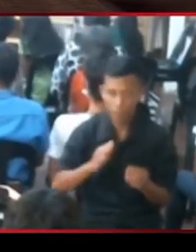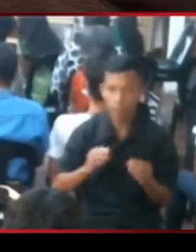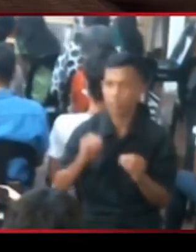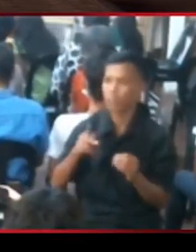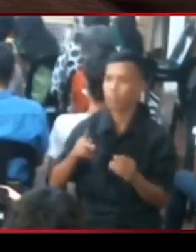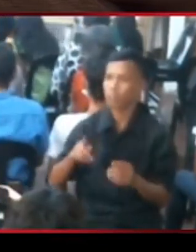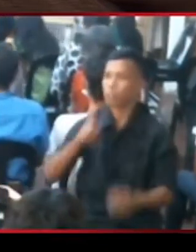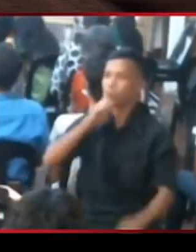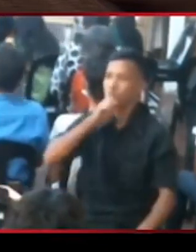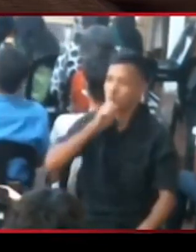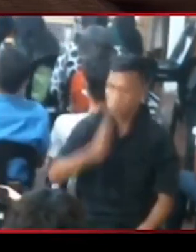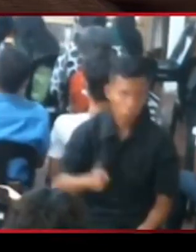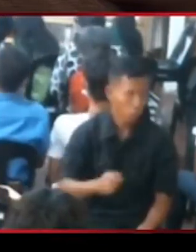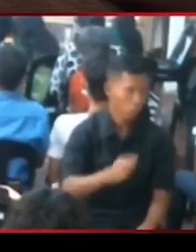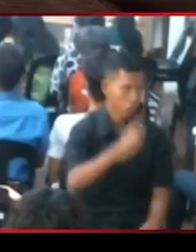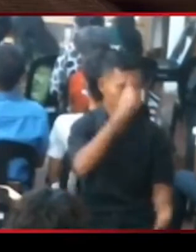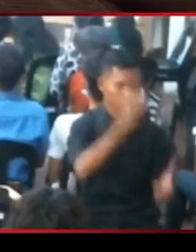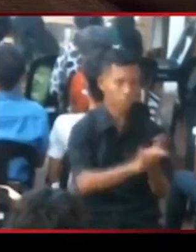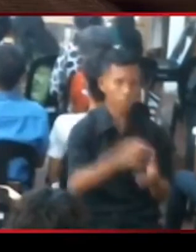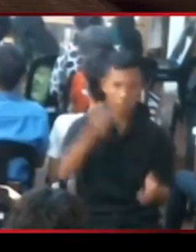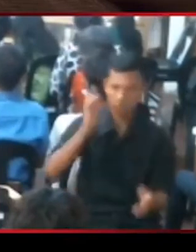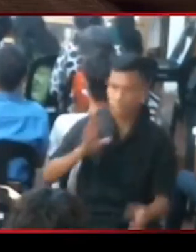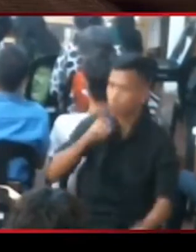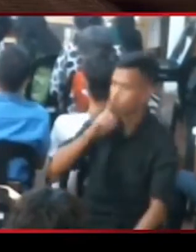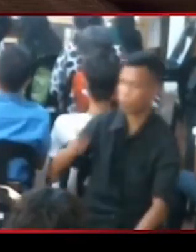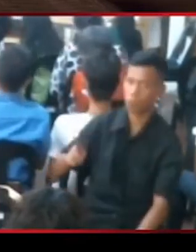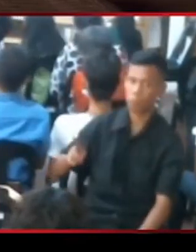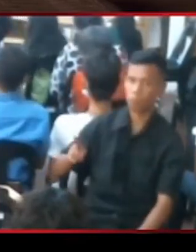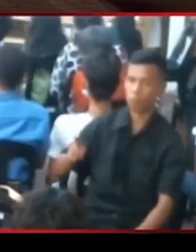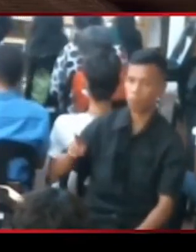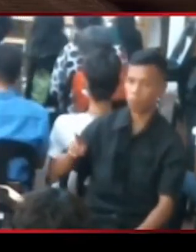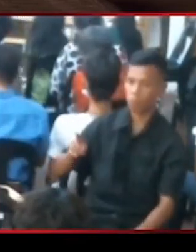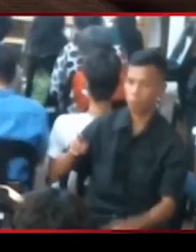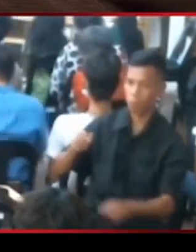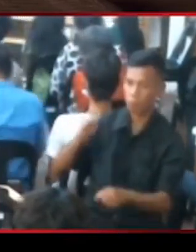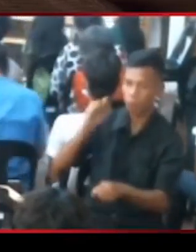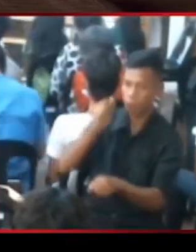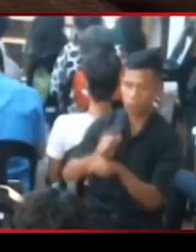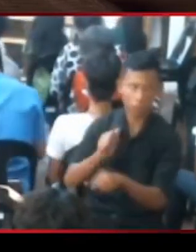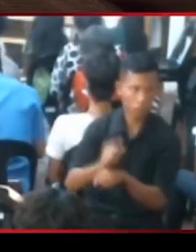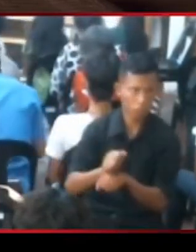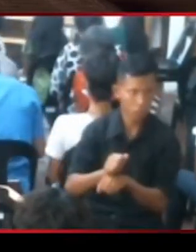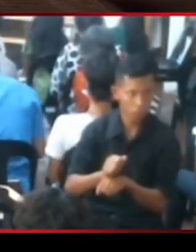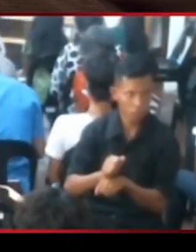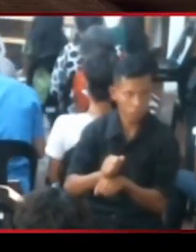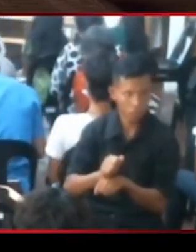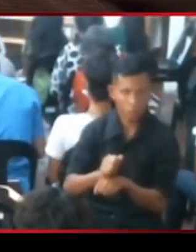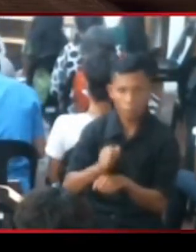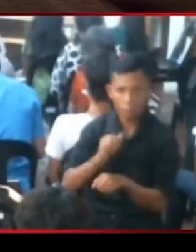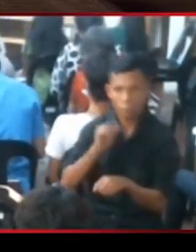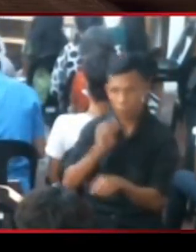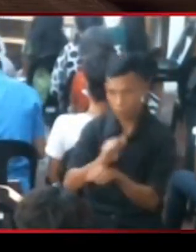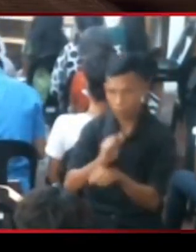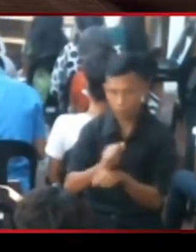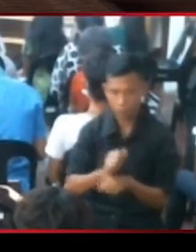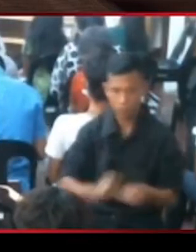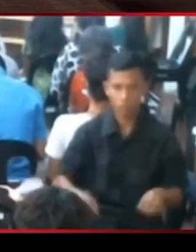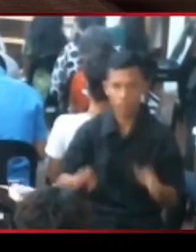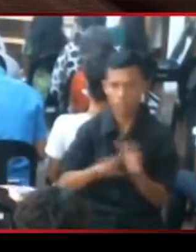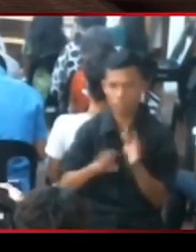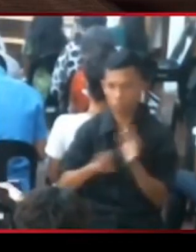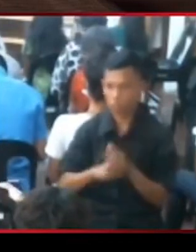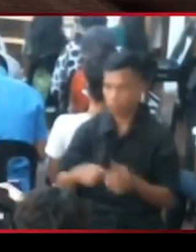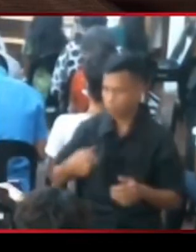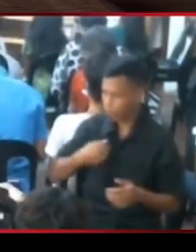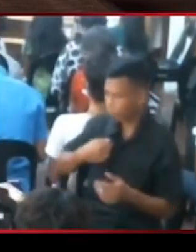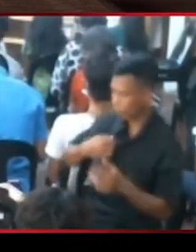prove your faith is real by your works. Chapter 2, verse 14. What doth a prophet, my